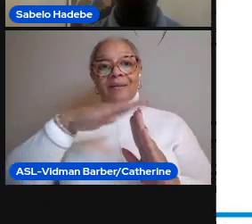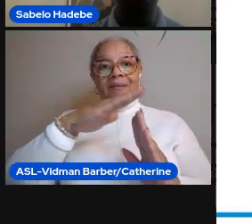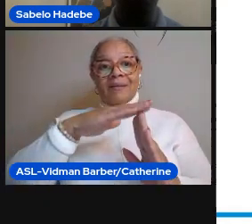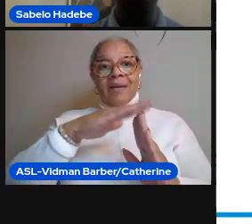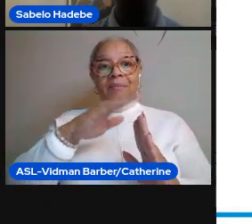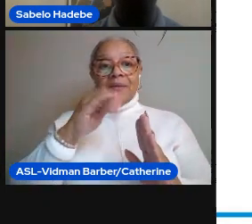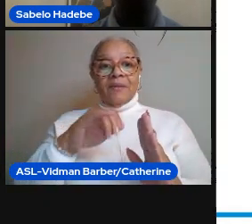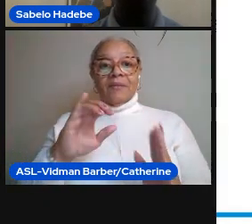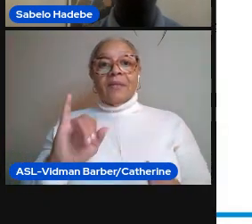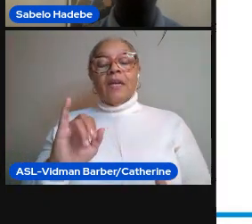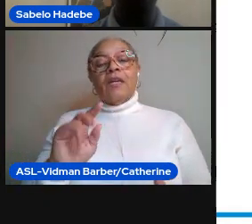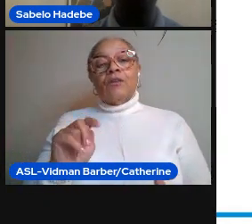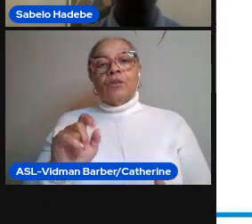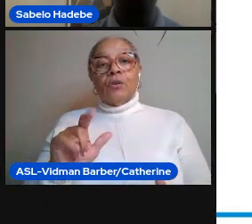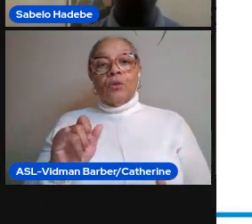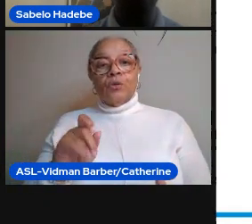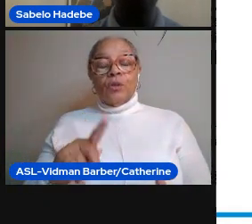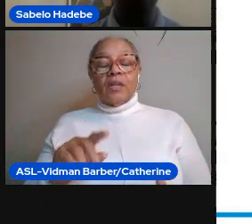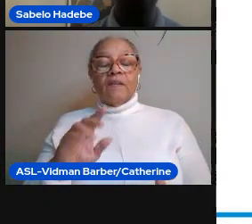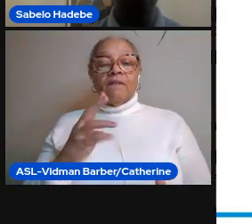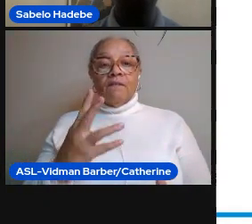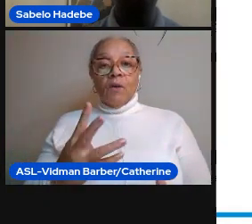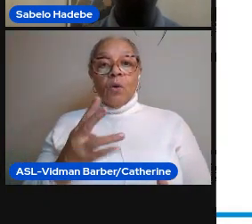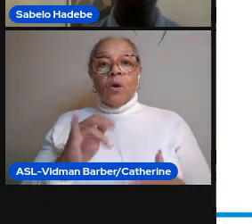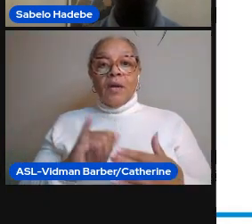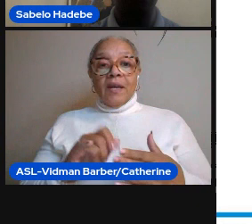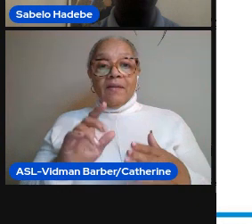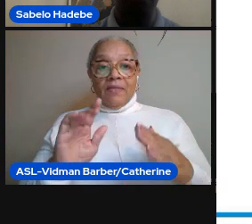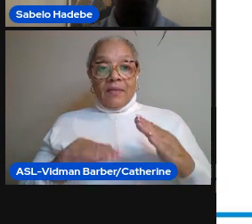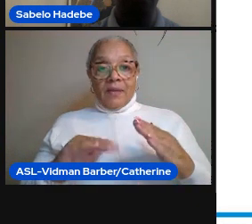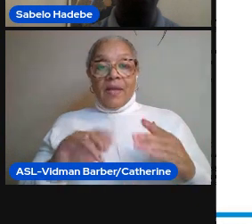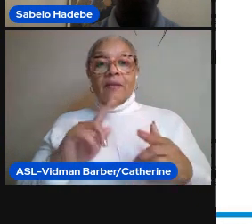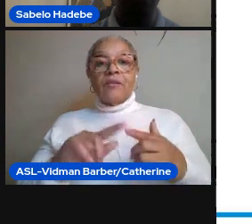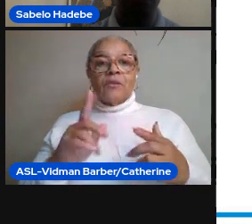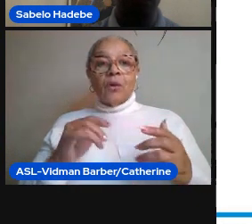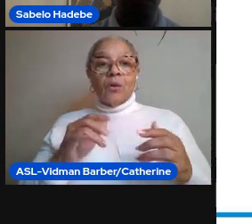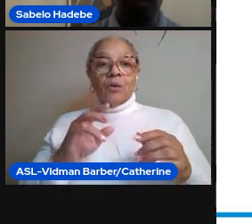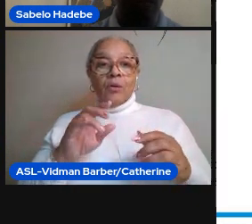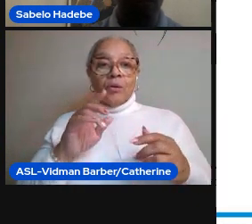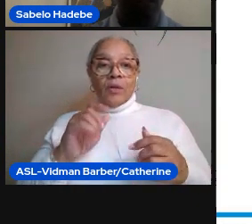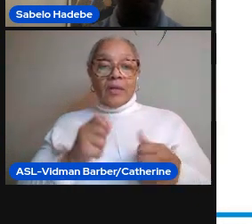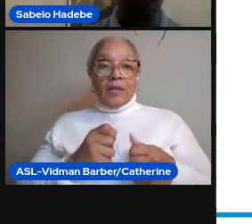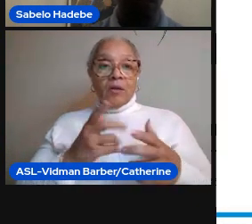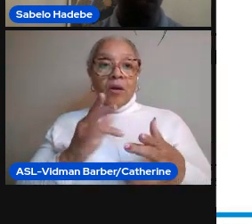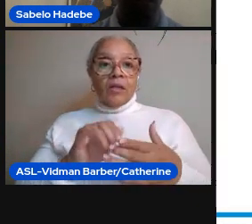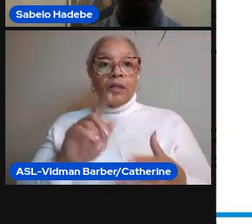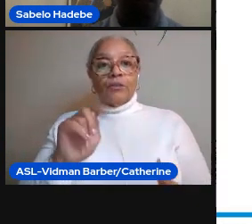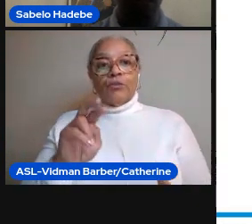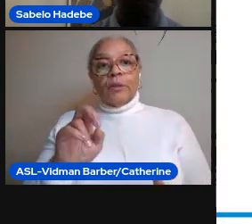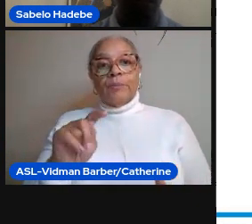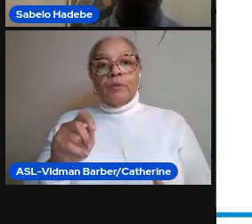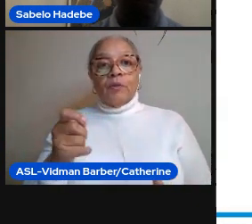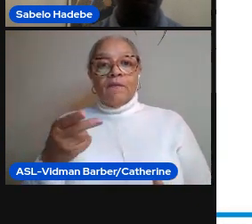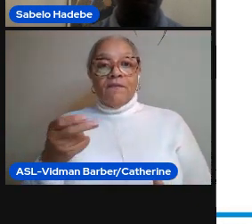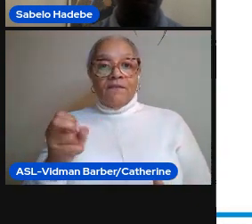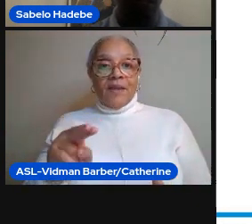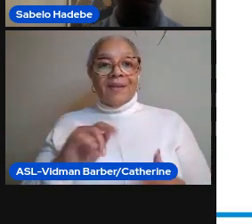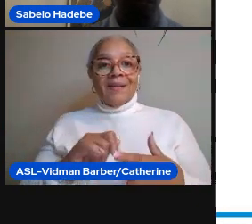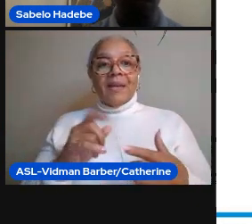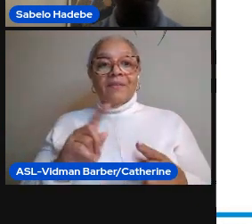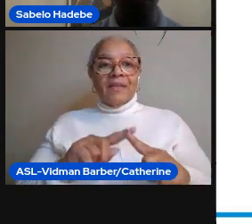induced gene 1, and it can catabolize tryptophan to have these different metabolites, one of them